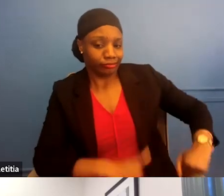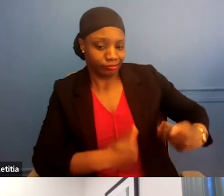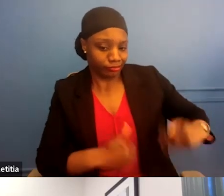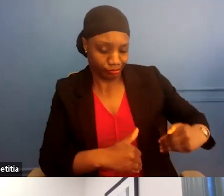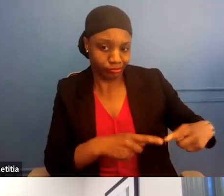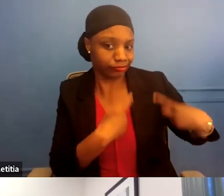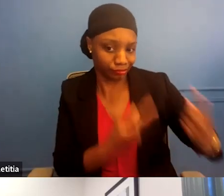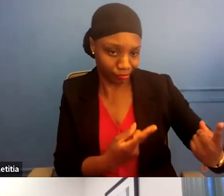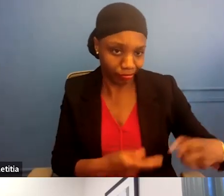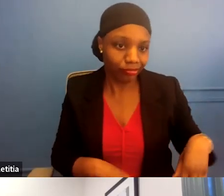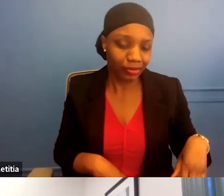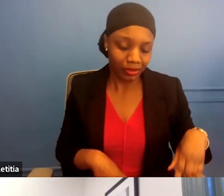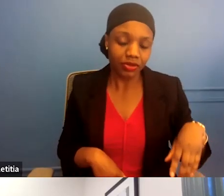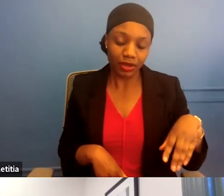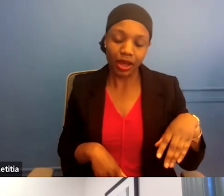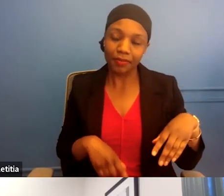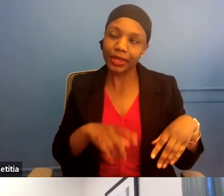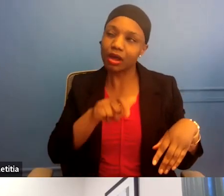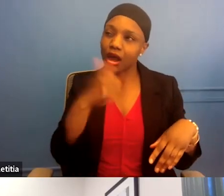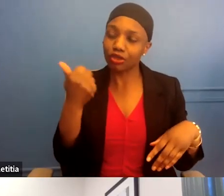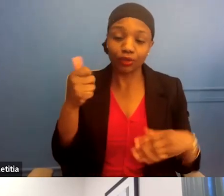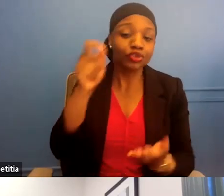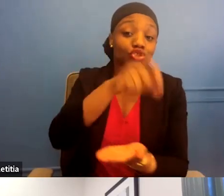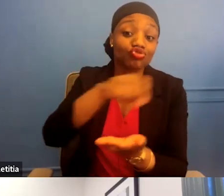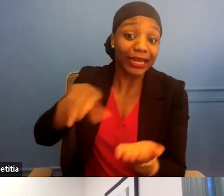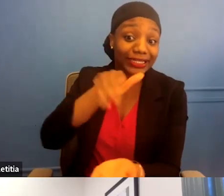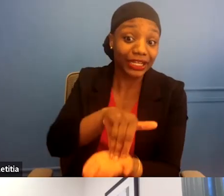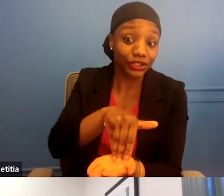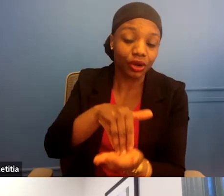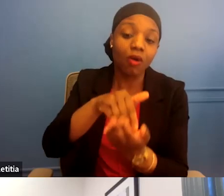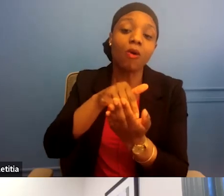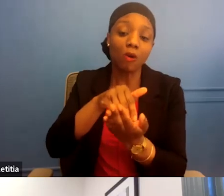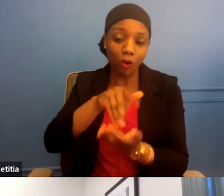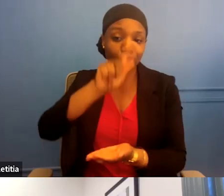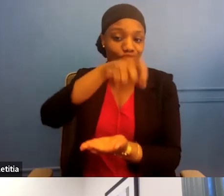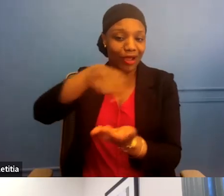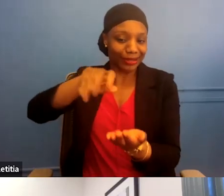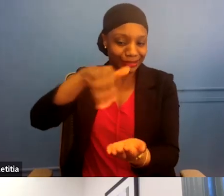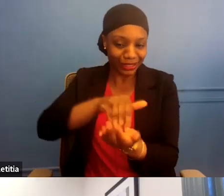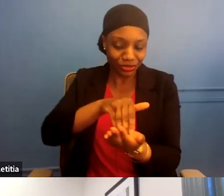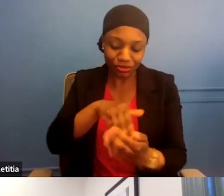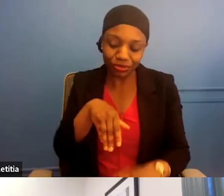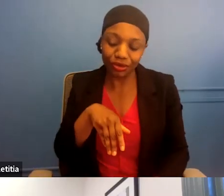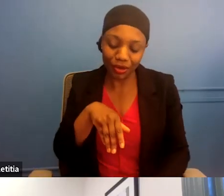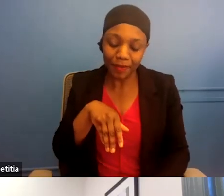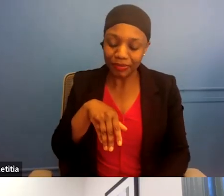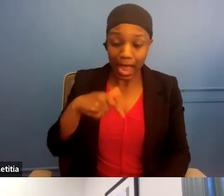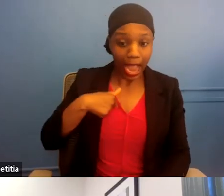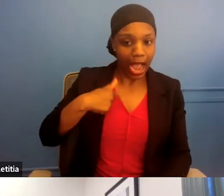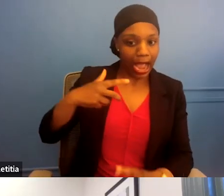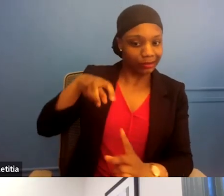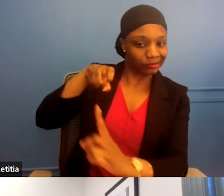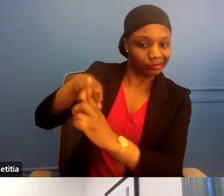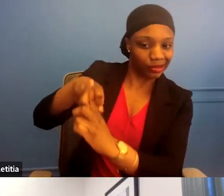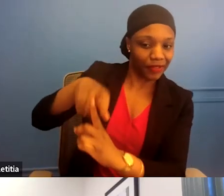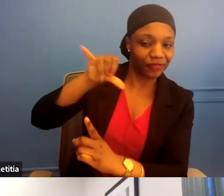way. But the one other thing was writing center. I think, you know, I availed of that during my time